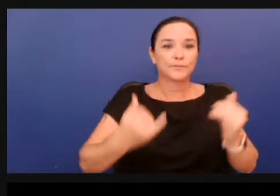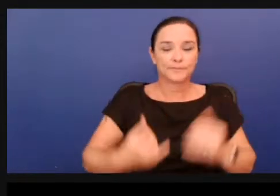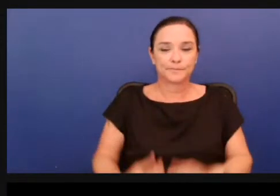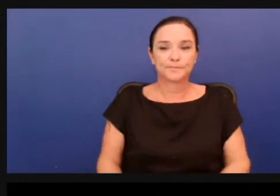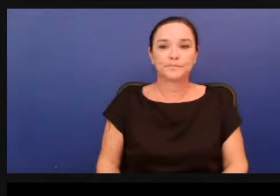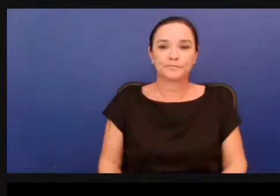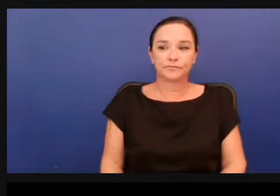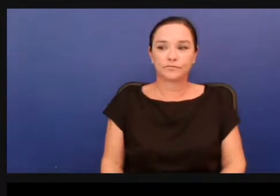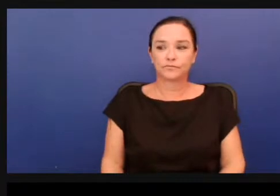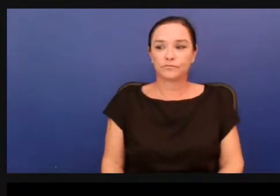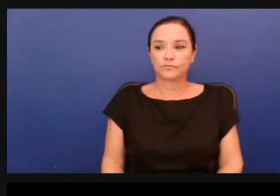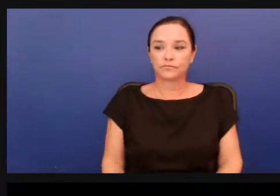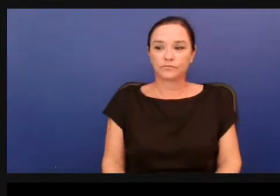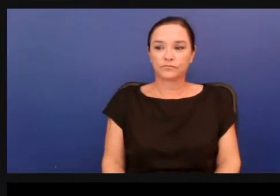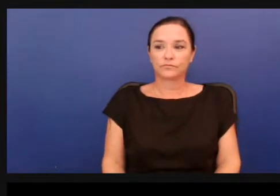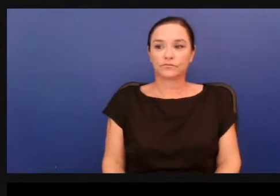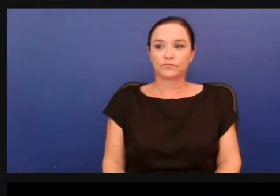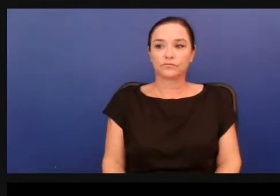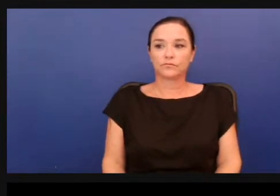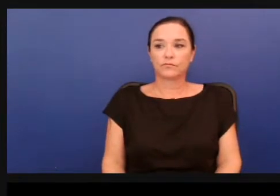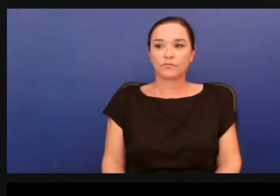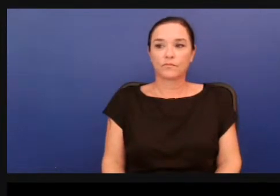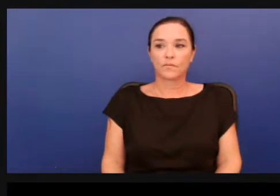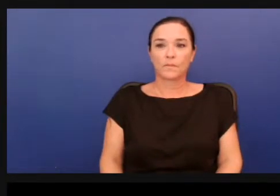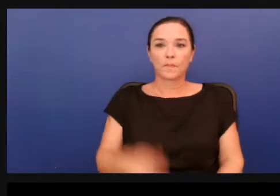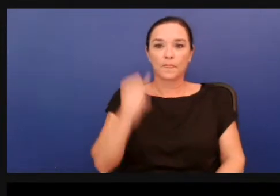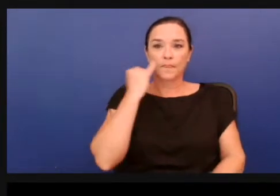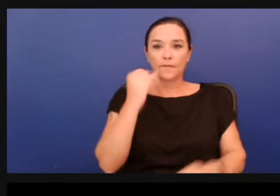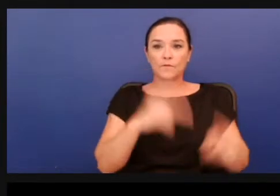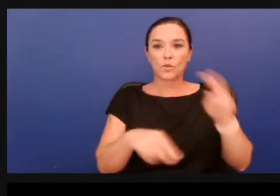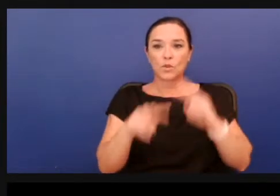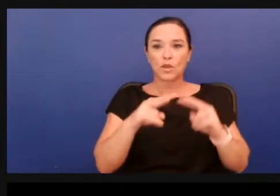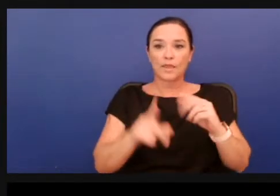5-year plot. If we look at the upward component,